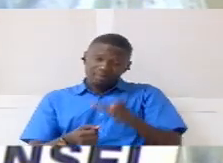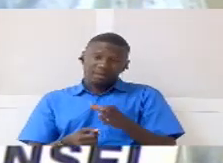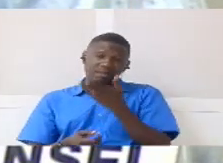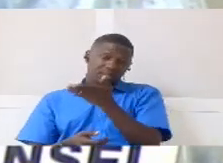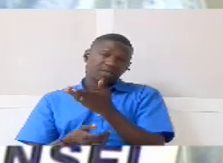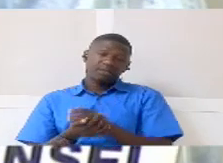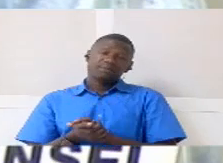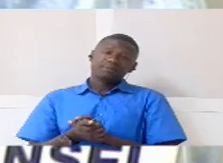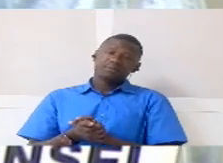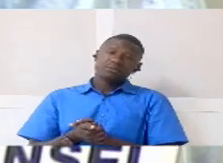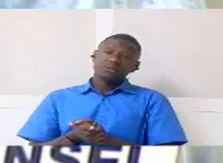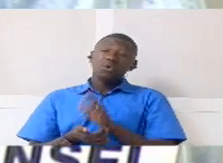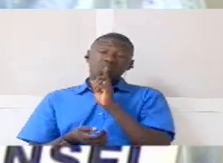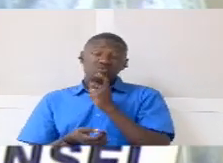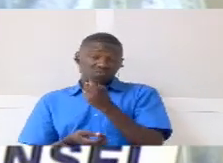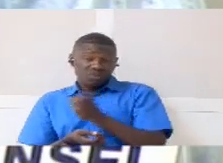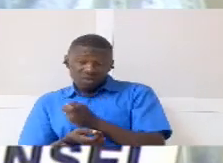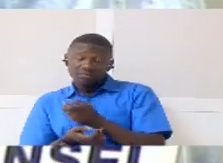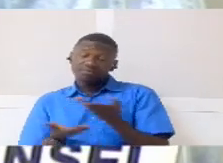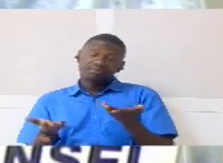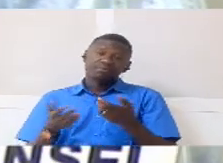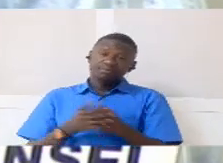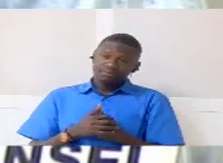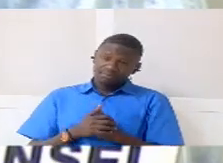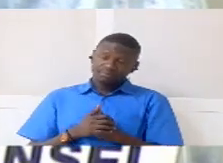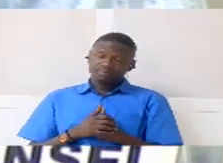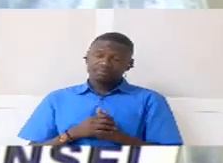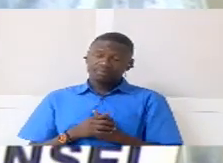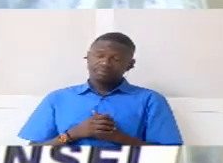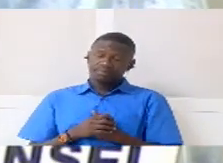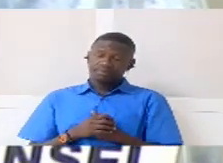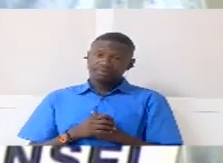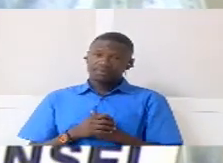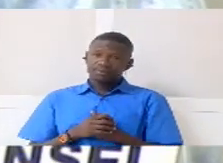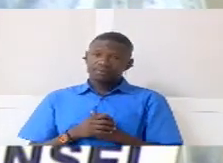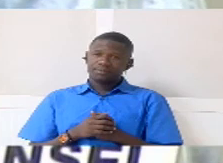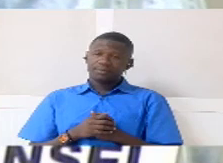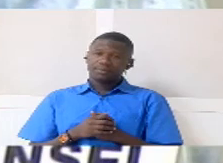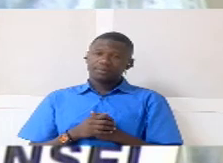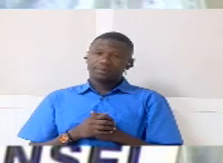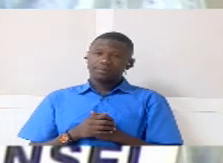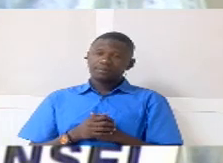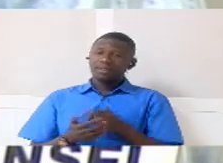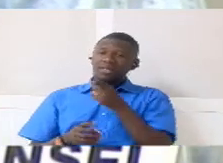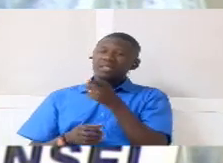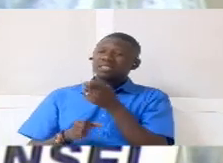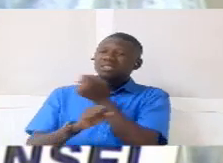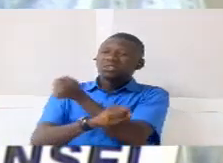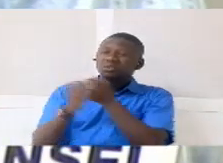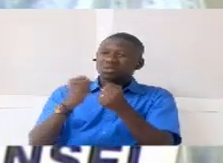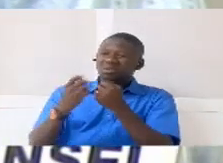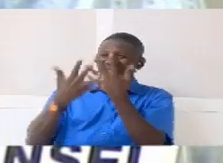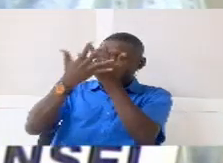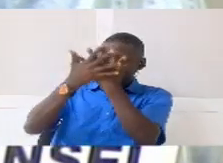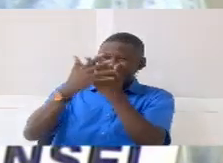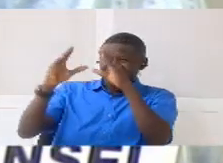kantarla nindo kulalu menu kawo domori fengu lusunya. The conditions of the cells. Aning